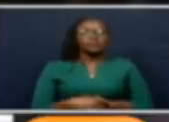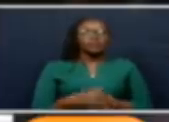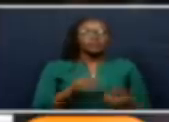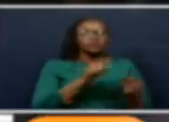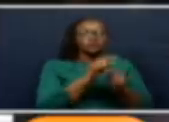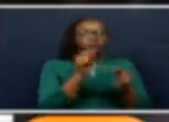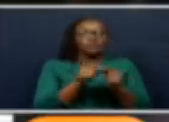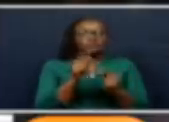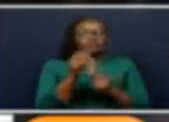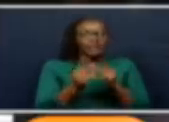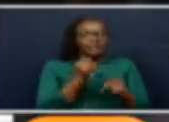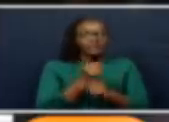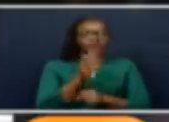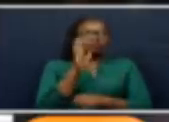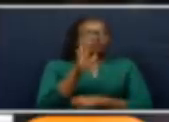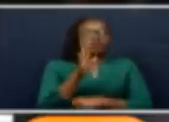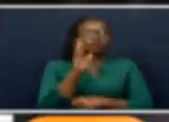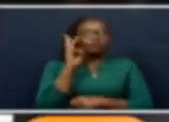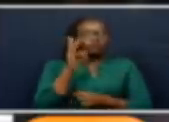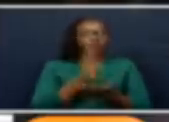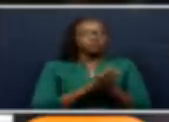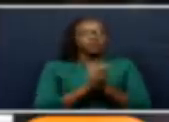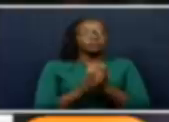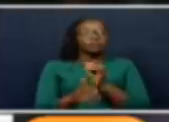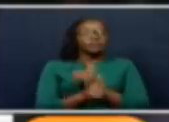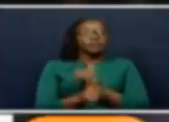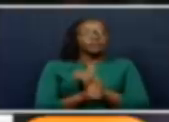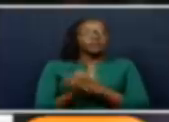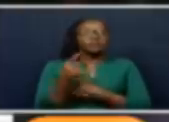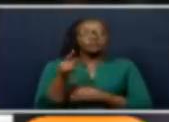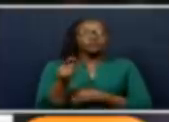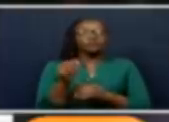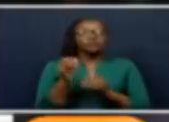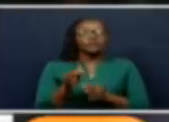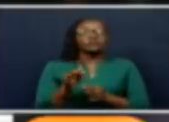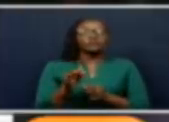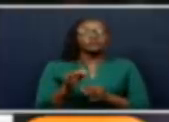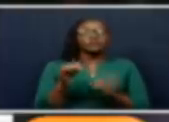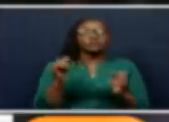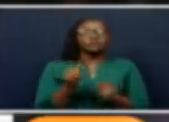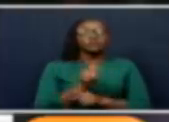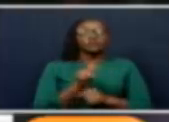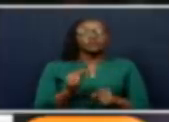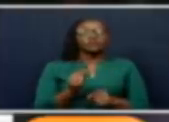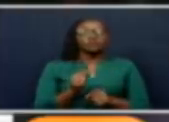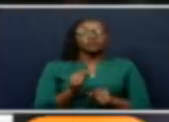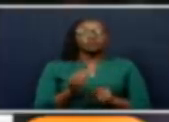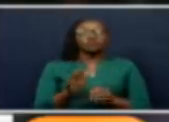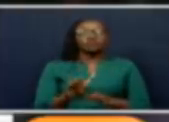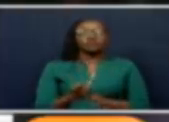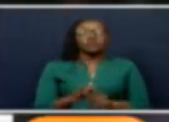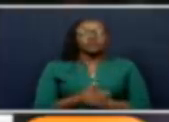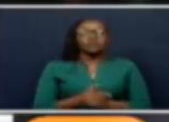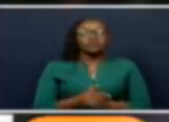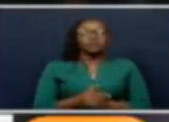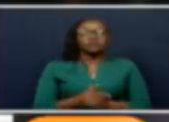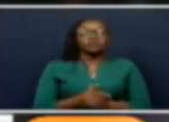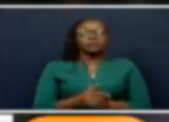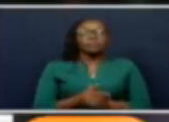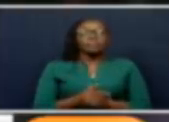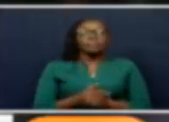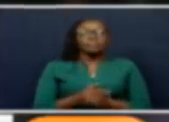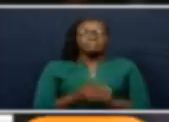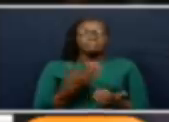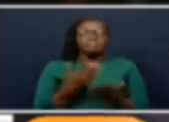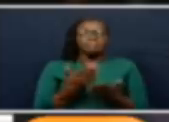Particularly these 5 years will be more dangerous for him if he can't put down his foot as a president and say no. Yeah. Yeah. So